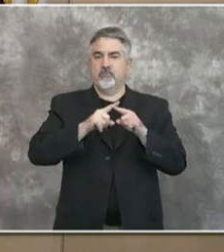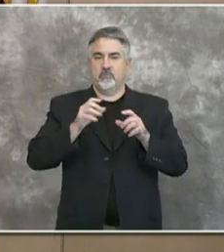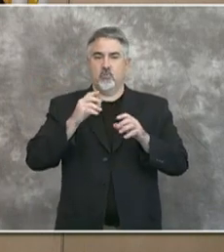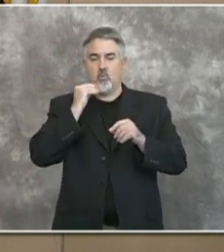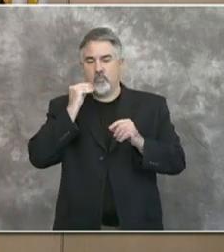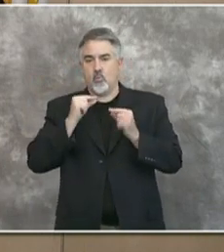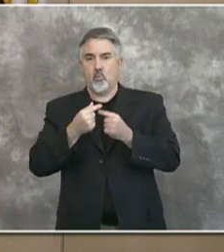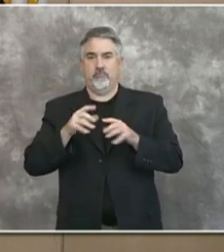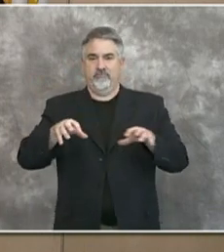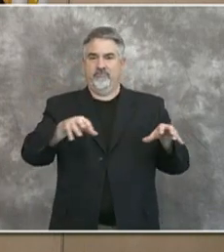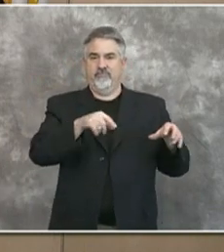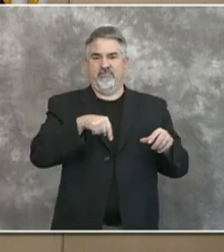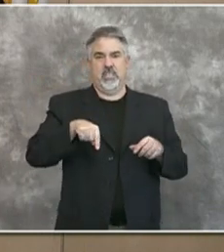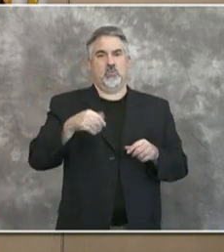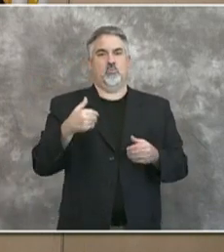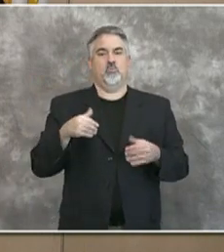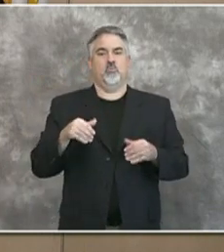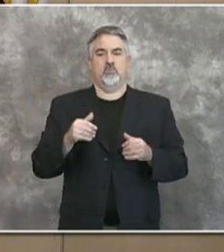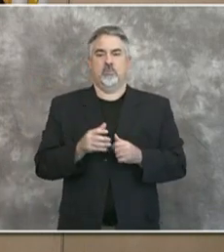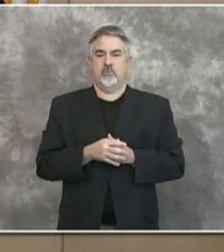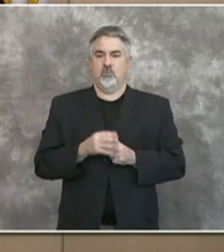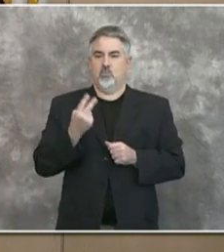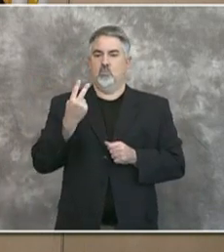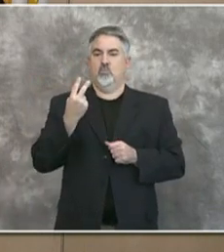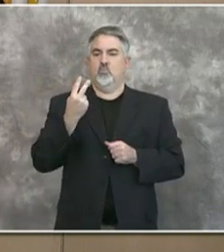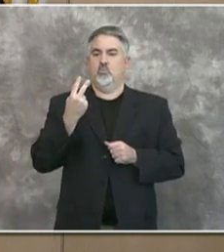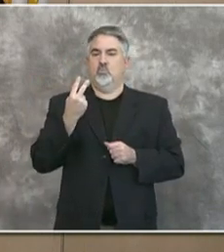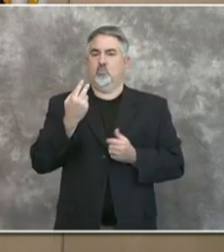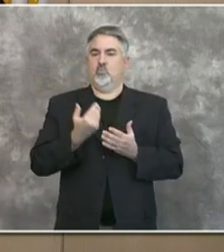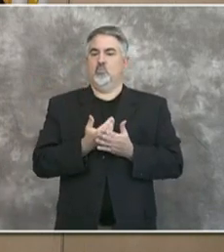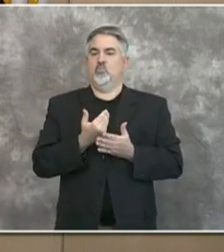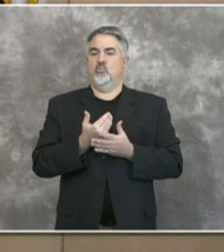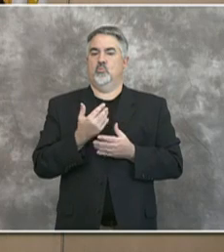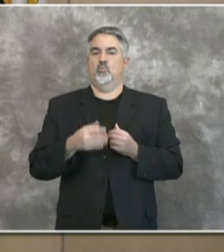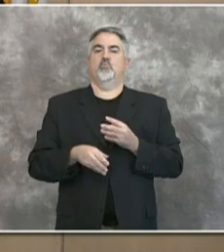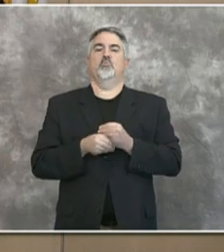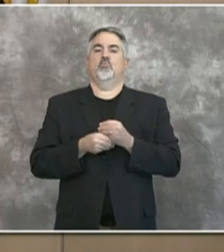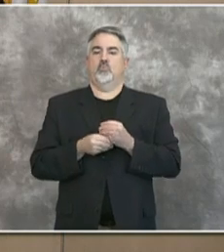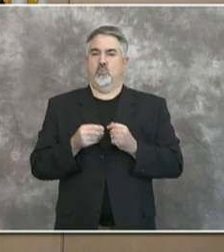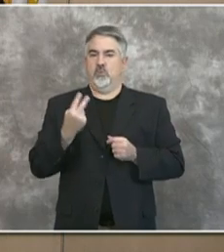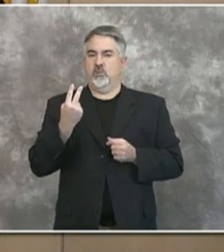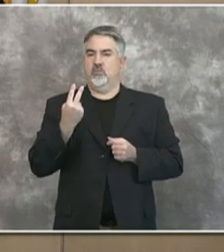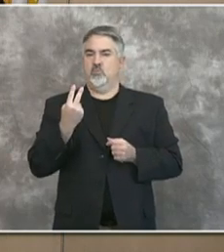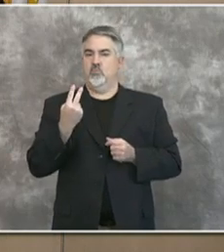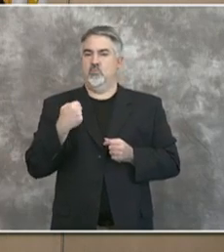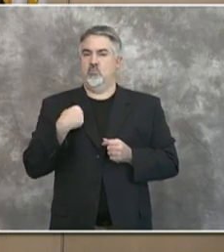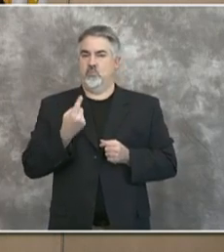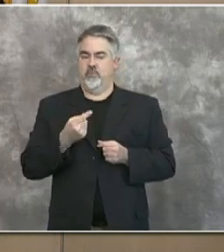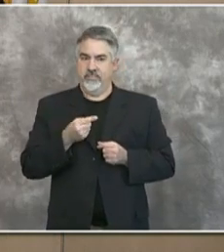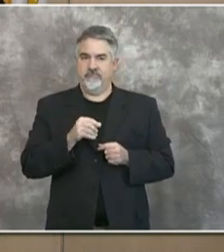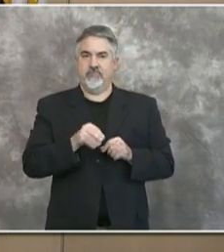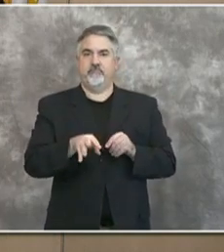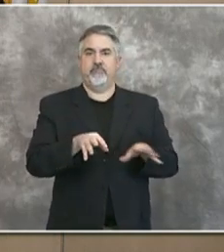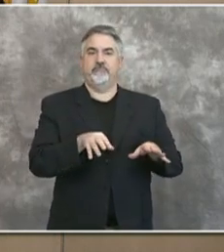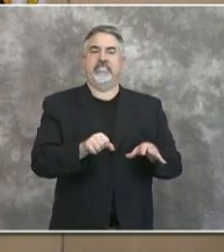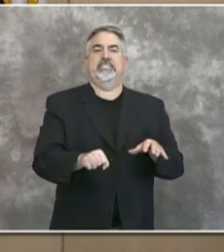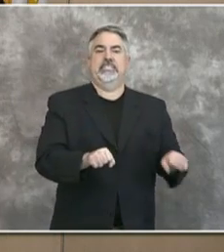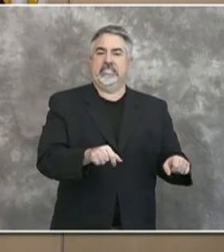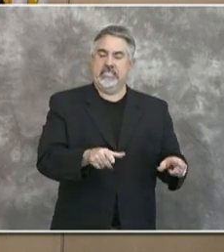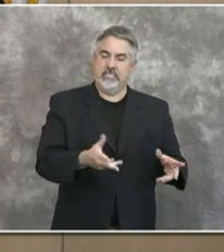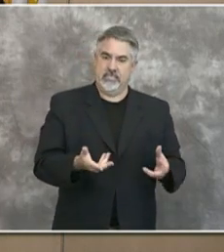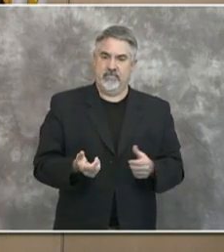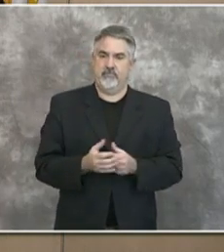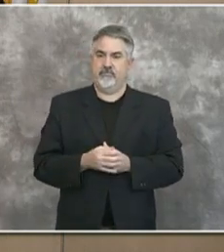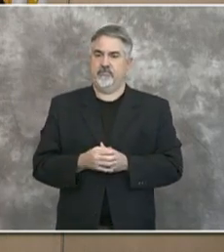of the 13. From 11 to 13, we have 2 new outbreaks in this group since yesterday. Again, I would like